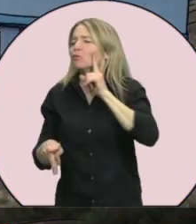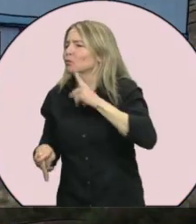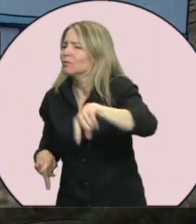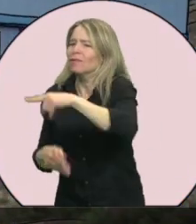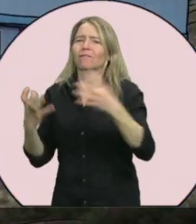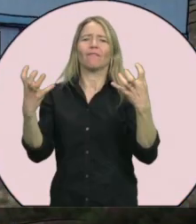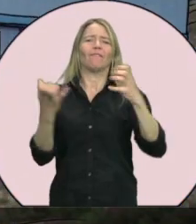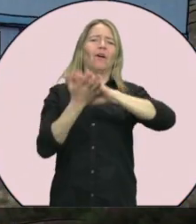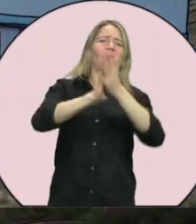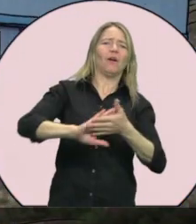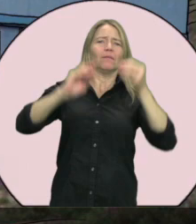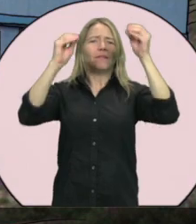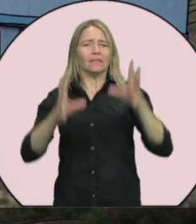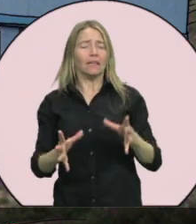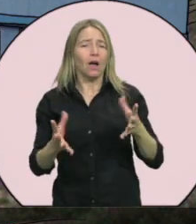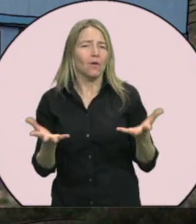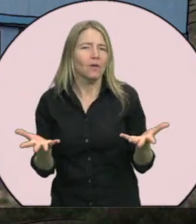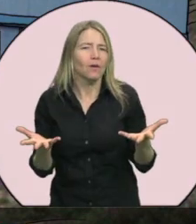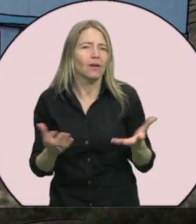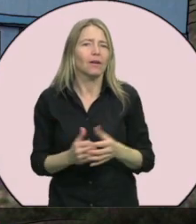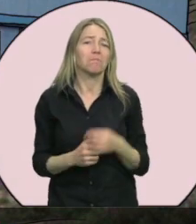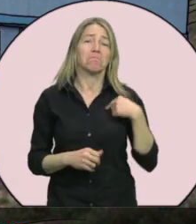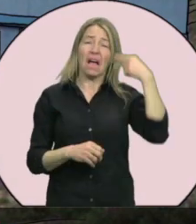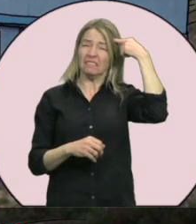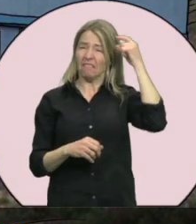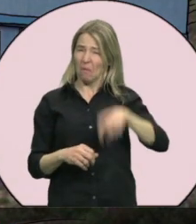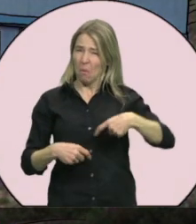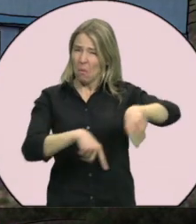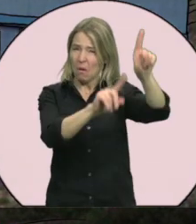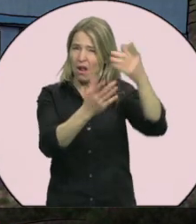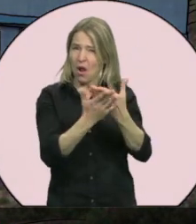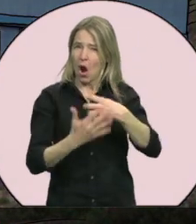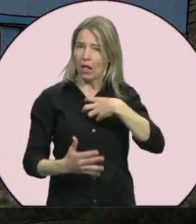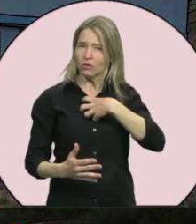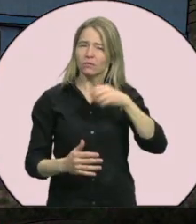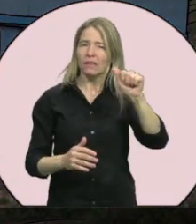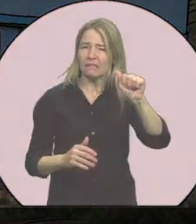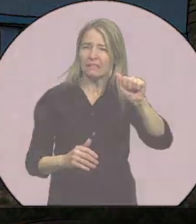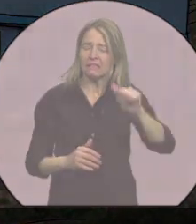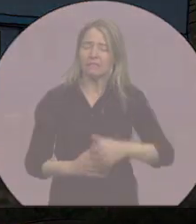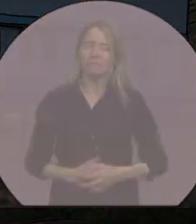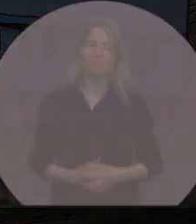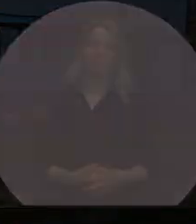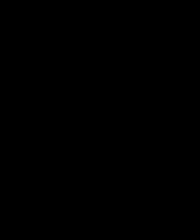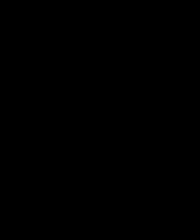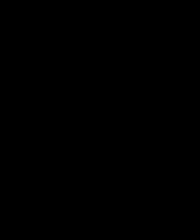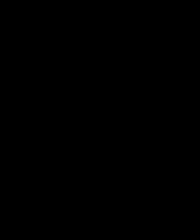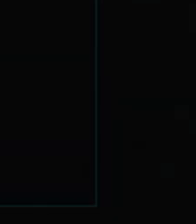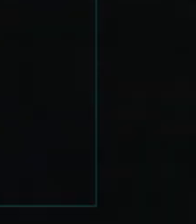hearing impaired or the deaf become teachers. I think you would have to go to an art college.